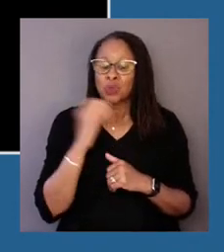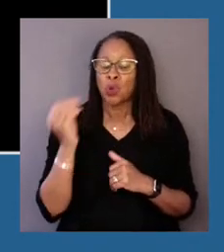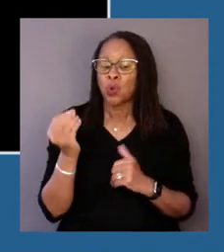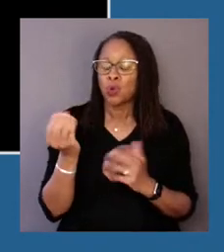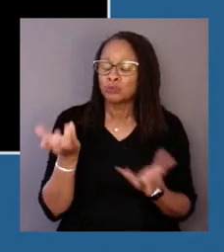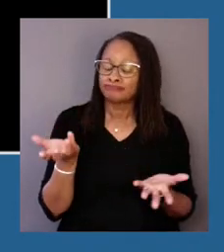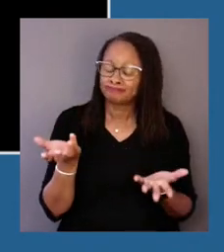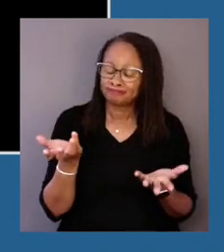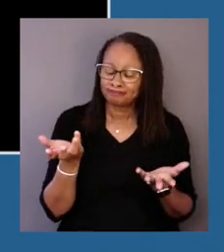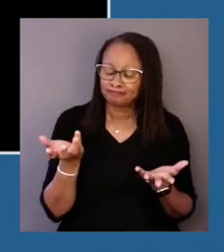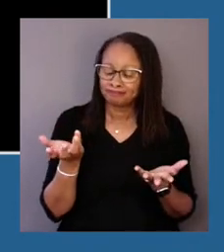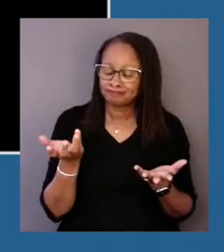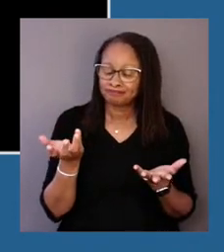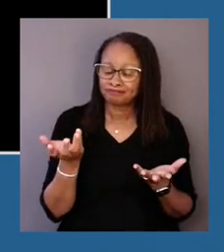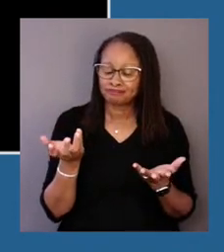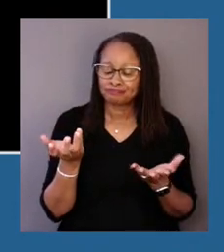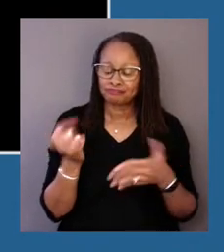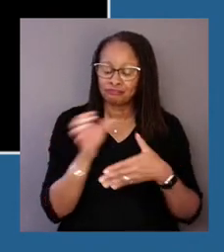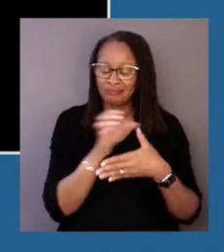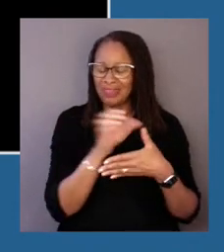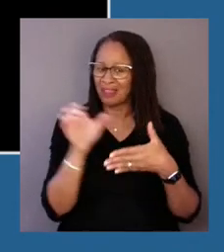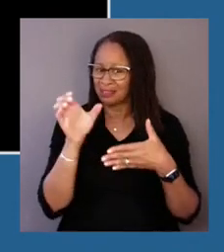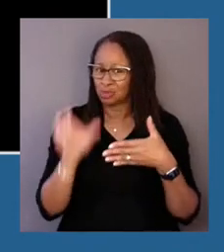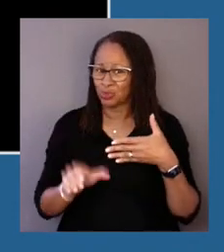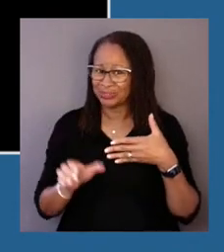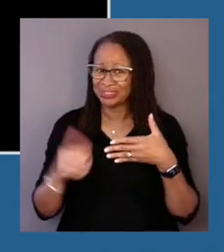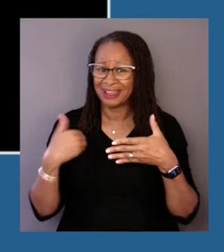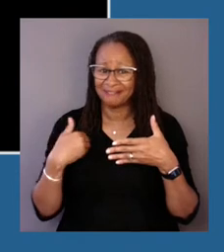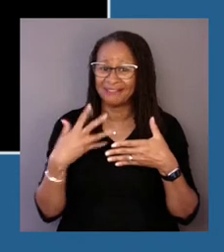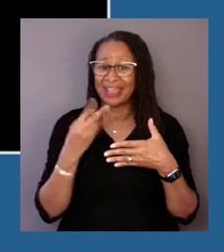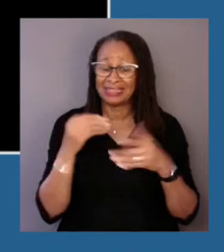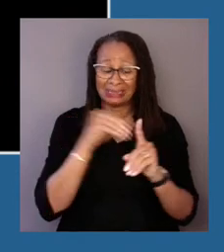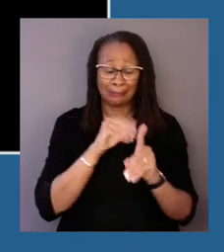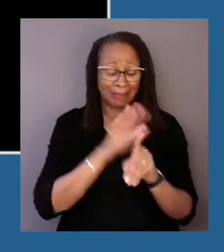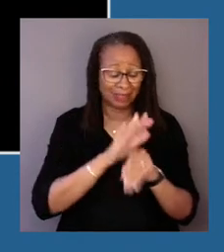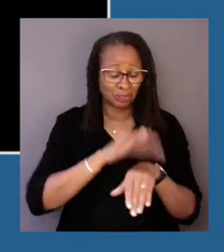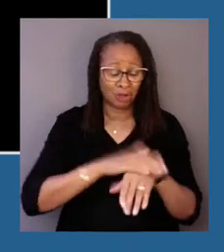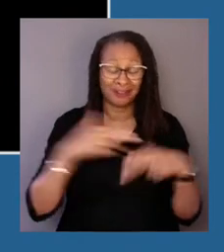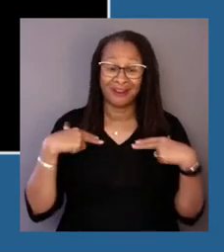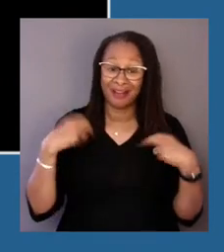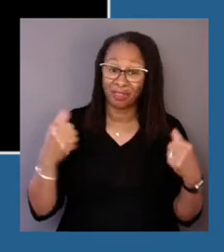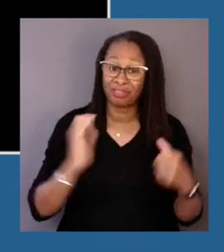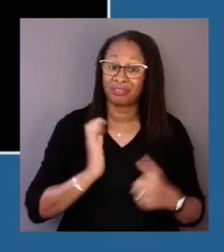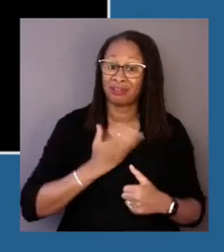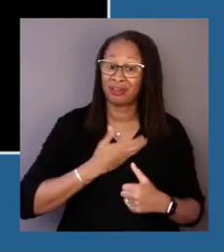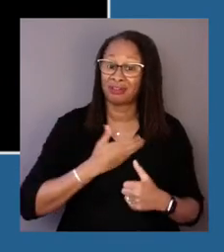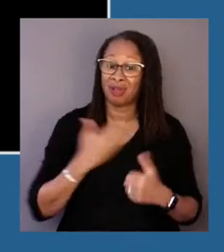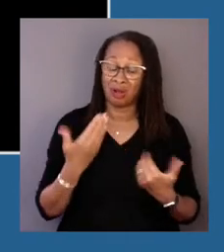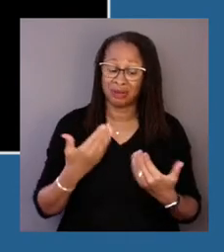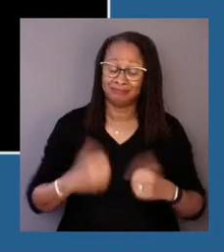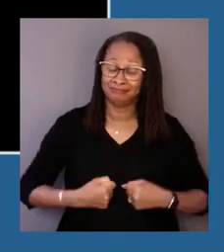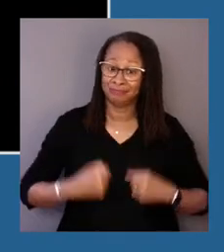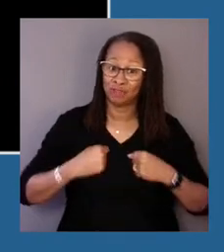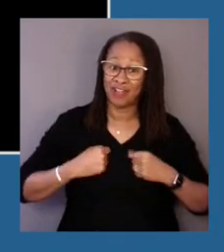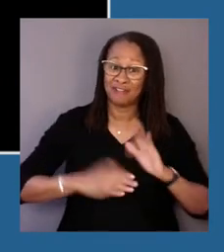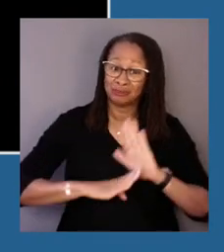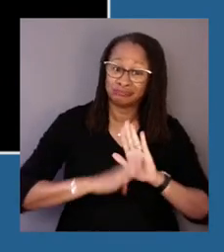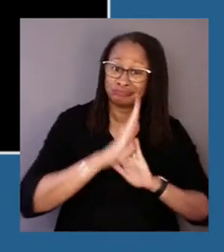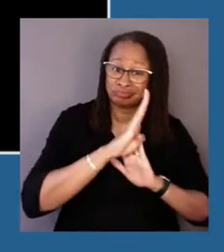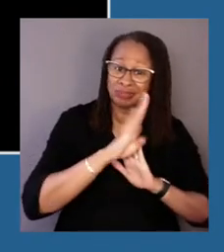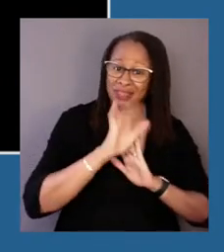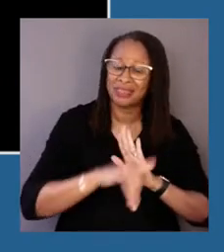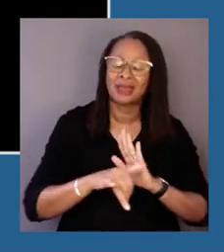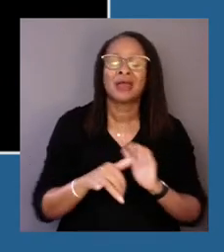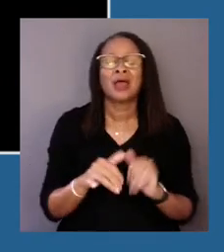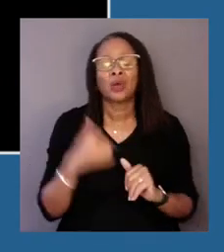it's so consequential in its impacts on our health and well-being that we knew we had to do something about